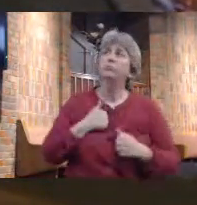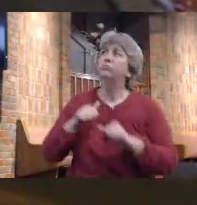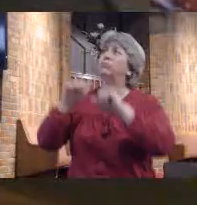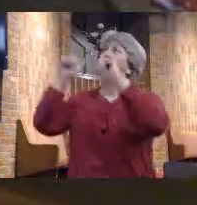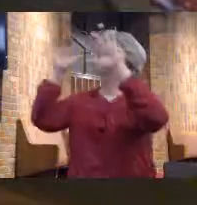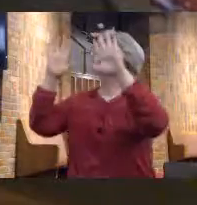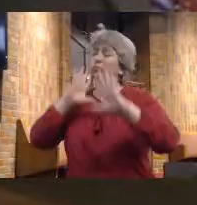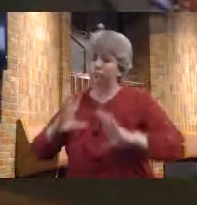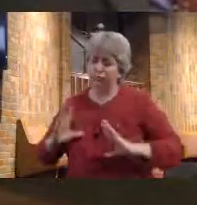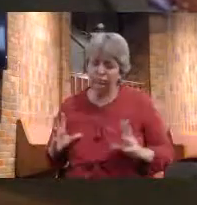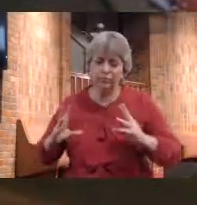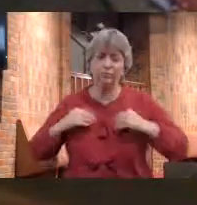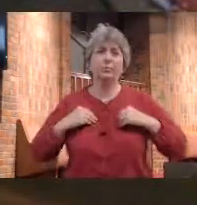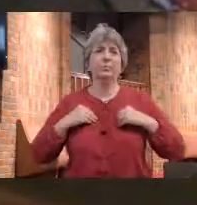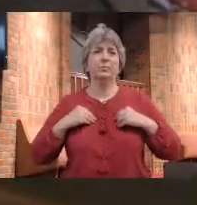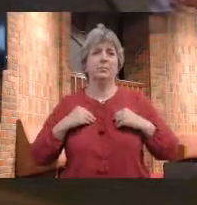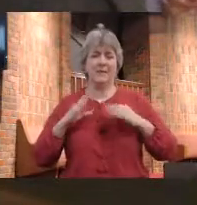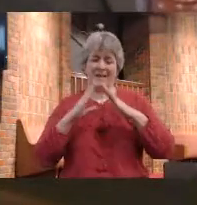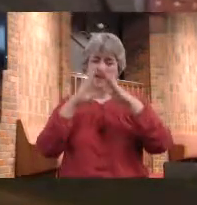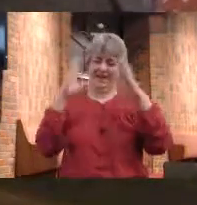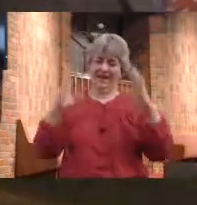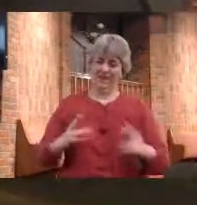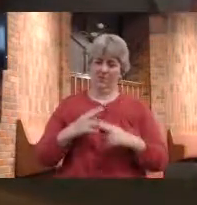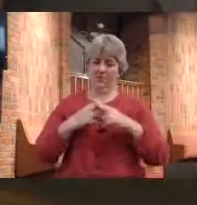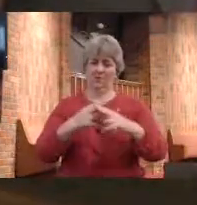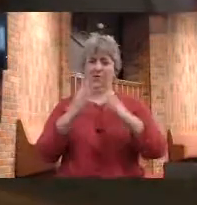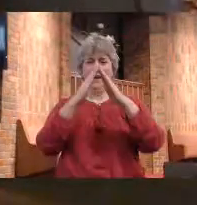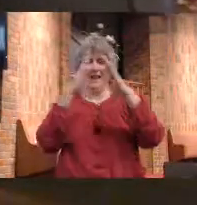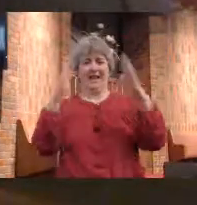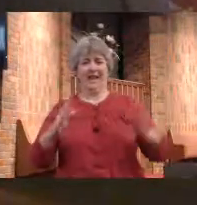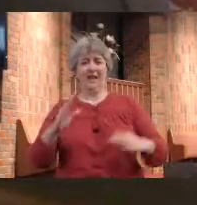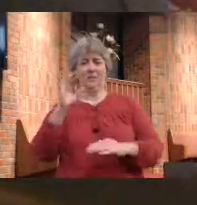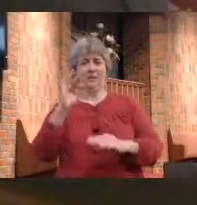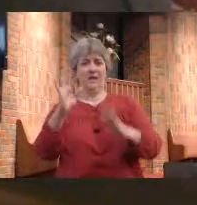for my house shall be called a house of prayer for all nations.